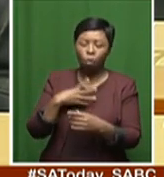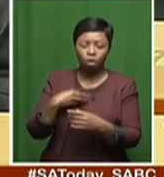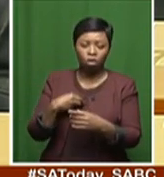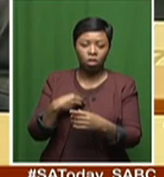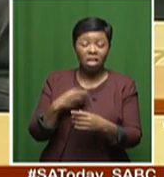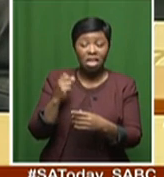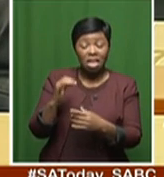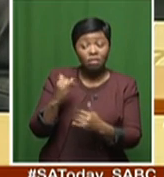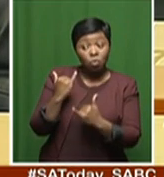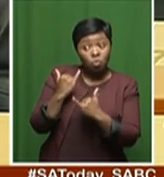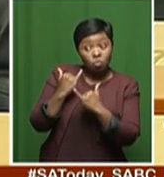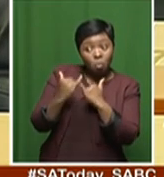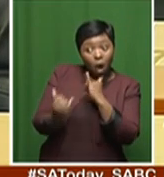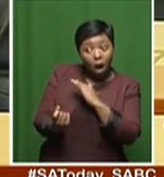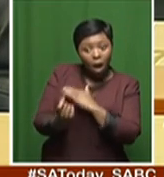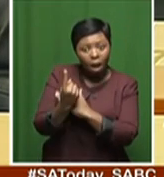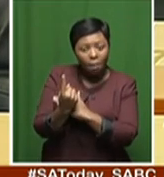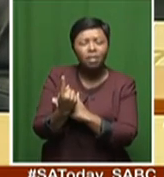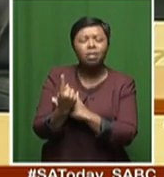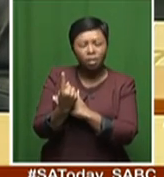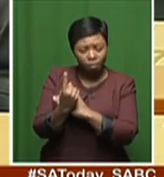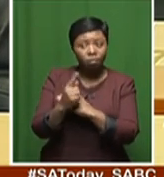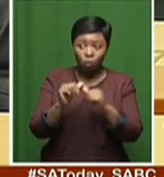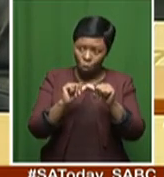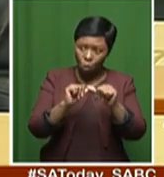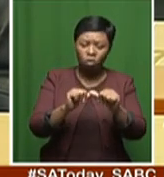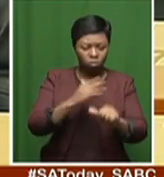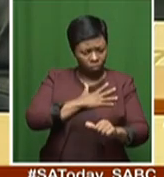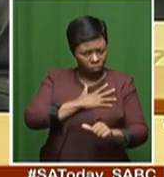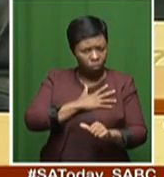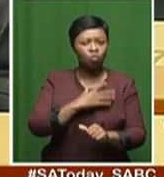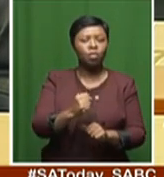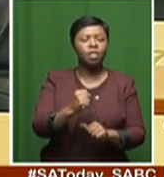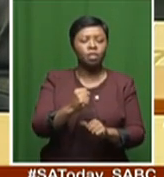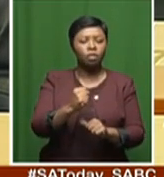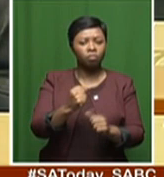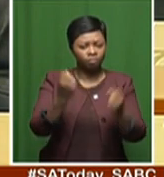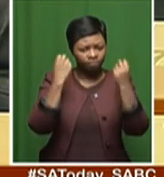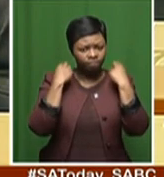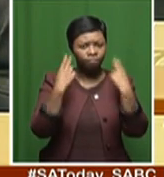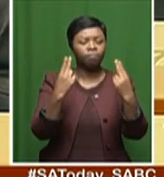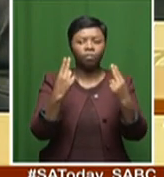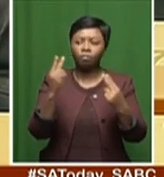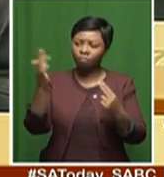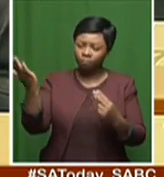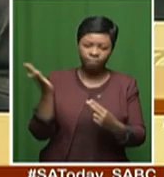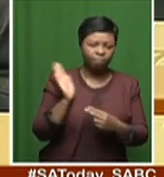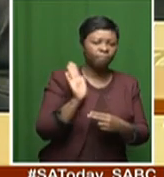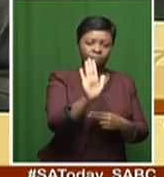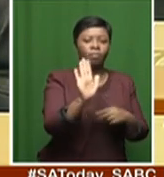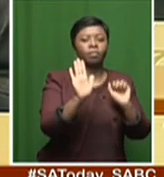wrongdoing, be brave and courageous enough to be able to bring those to the fore. There are many people who